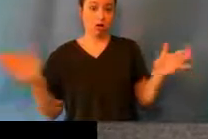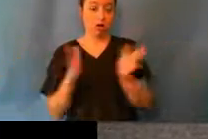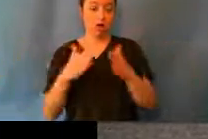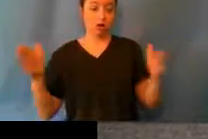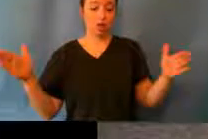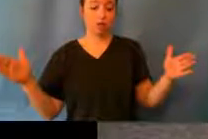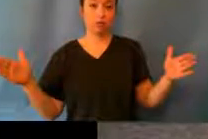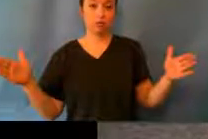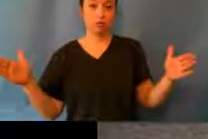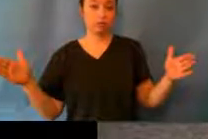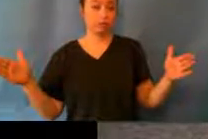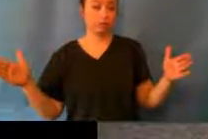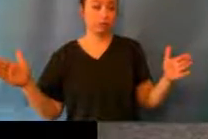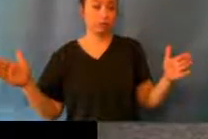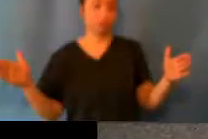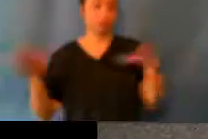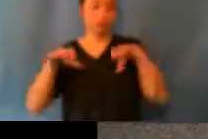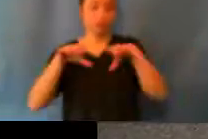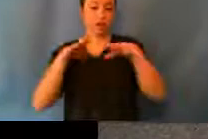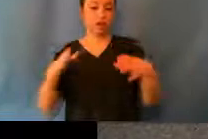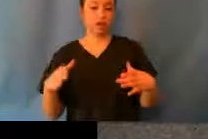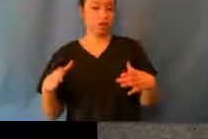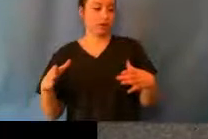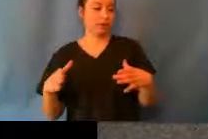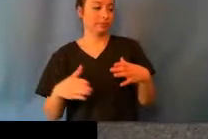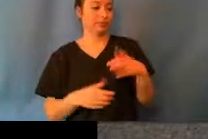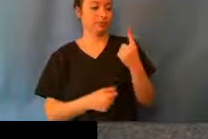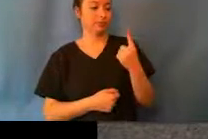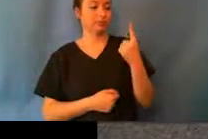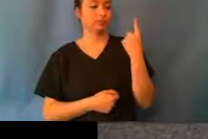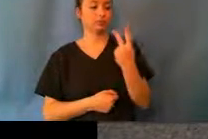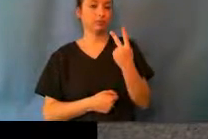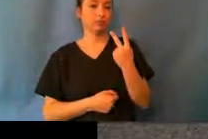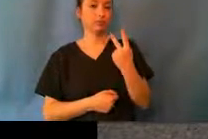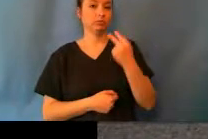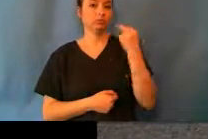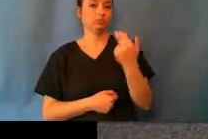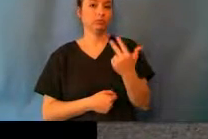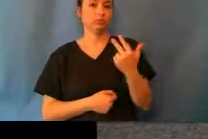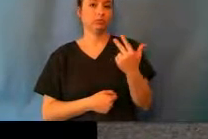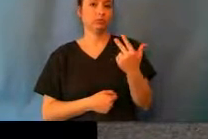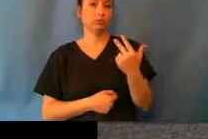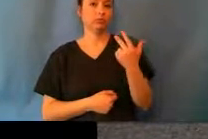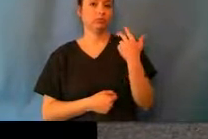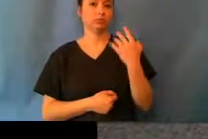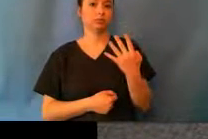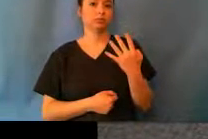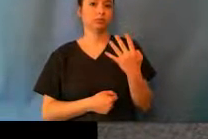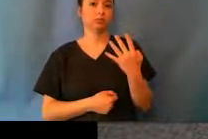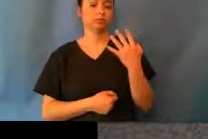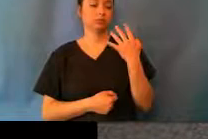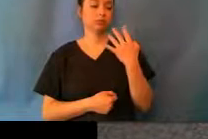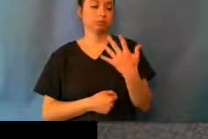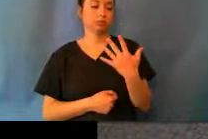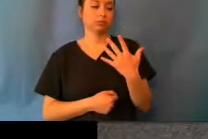So let's look at the length of the igloo. So we're counting this way. Ready? 1, 2, 3,